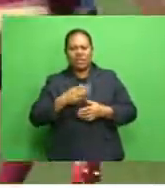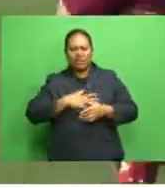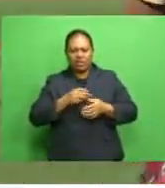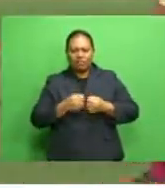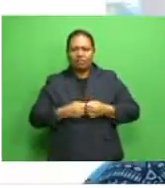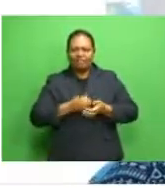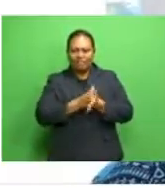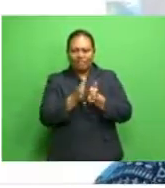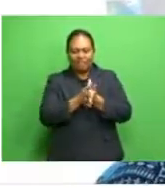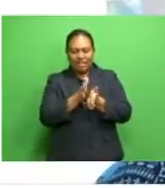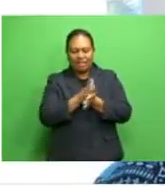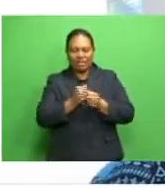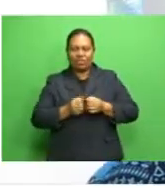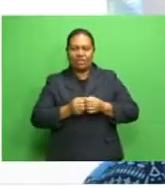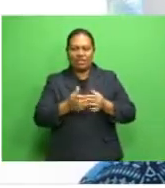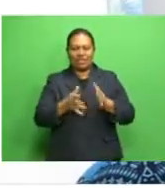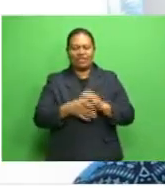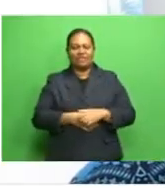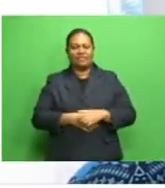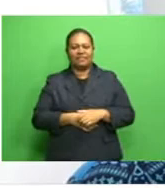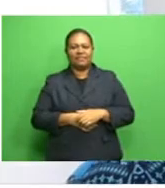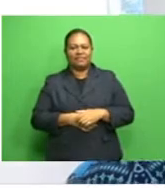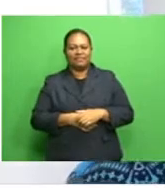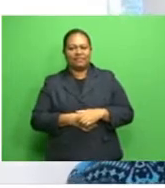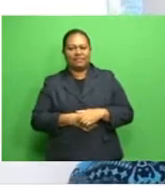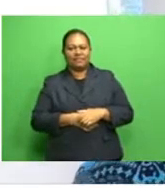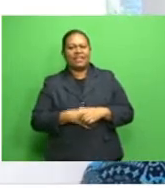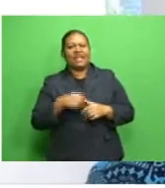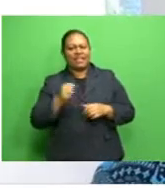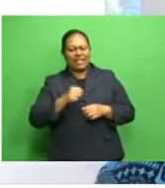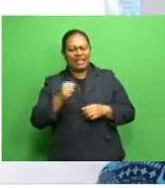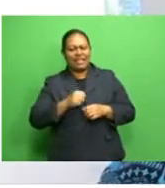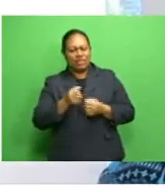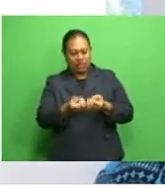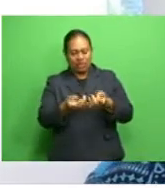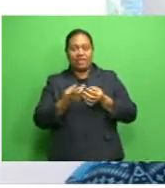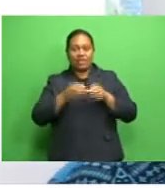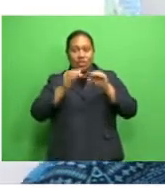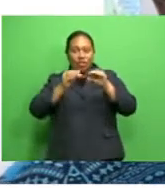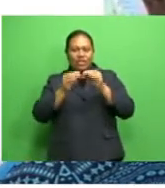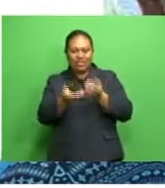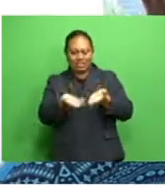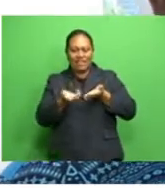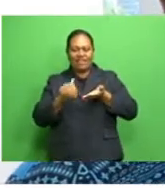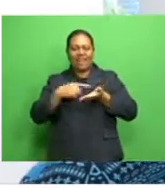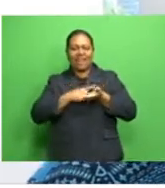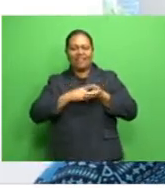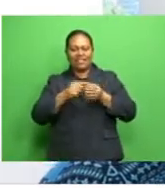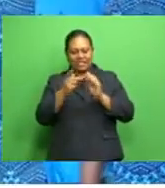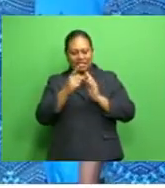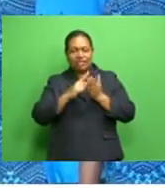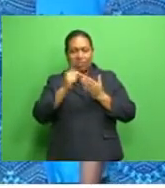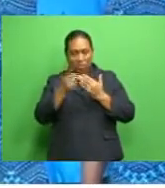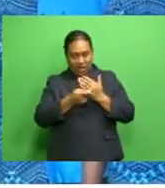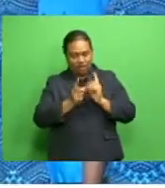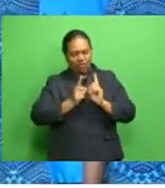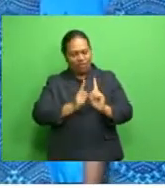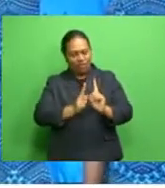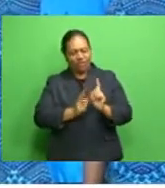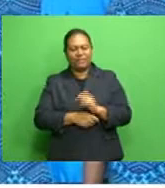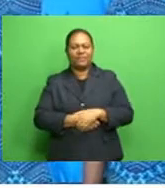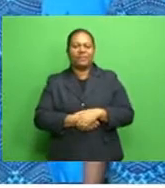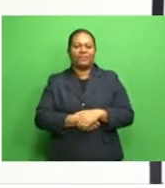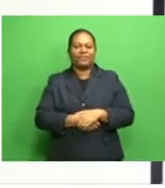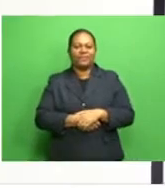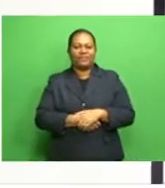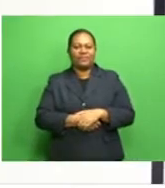the season. Yes, the coach has been giving us programs for us to follow. We went back